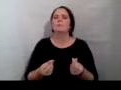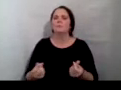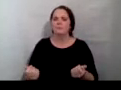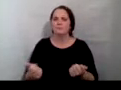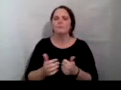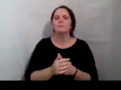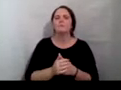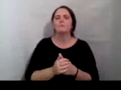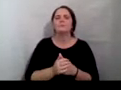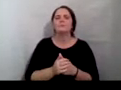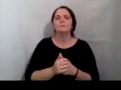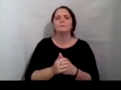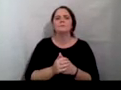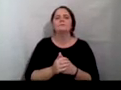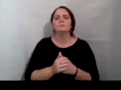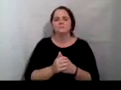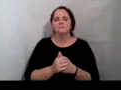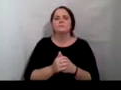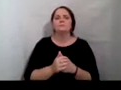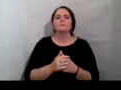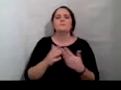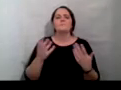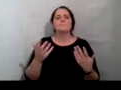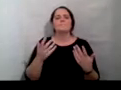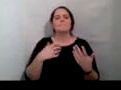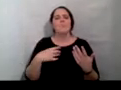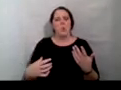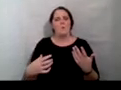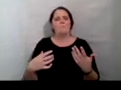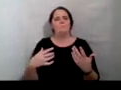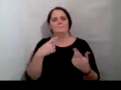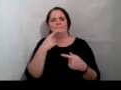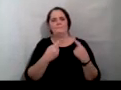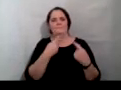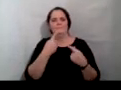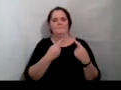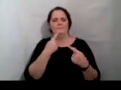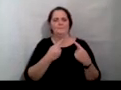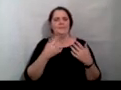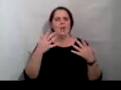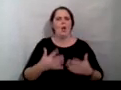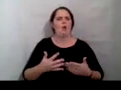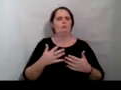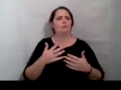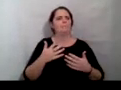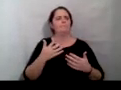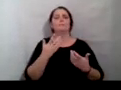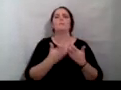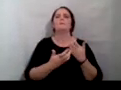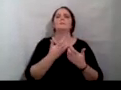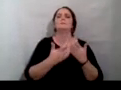art, but I just want to think about the concept a little bit more. There's a growing volume of